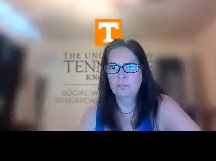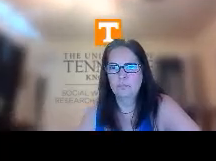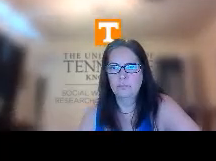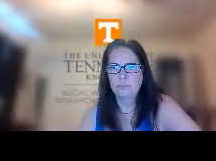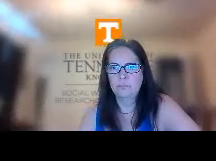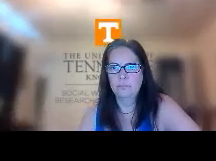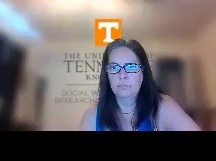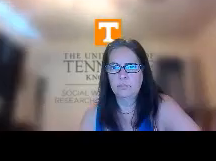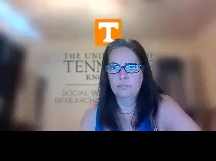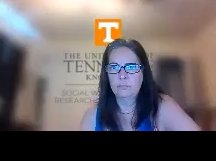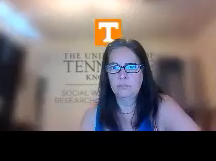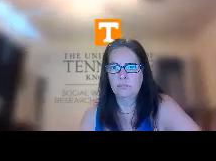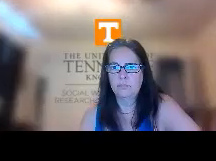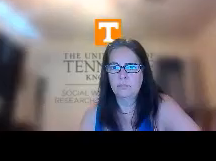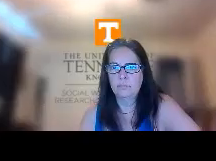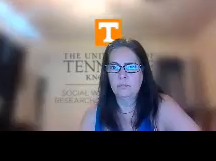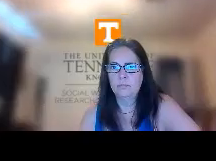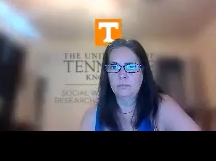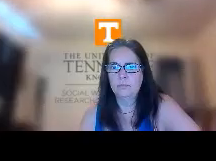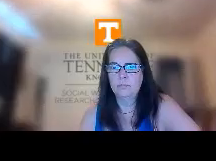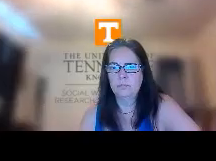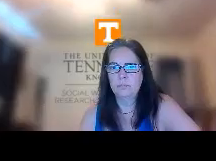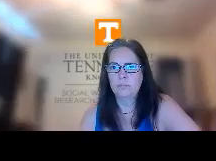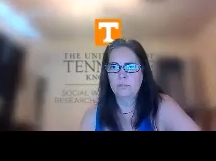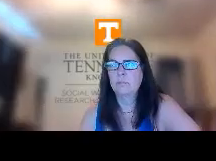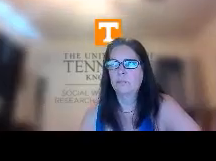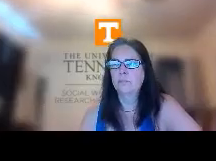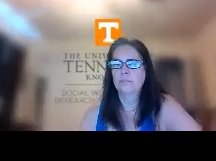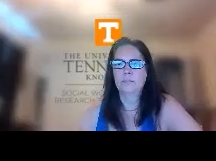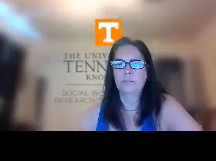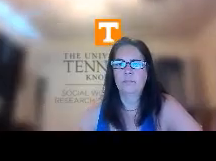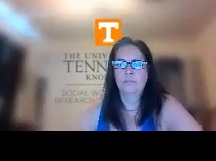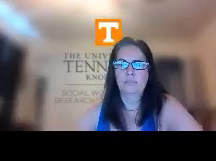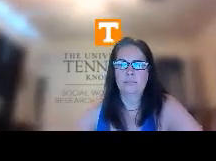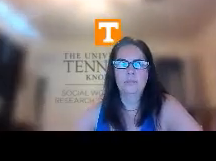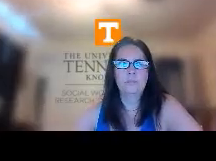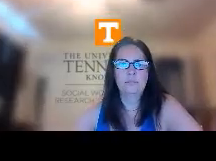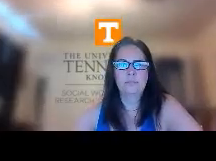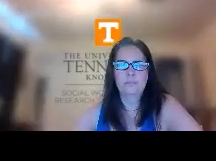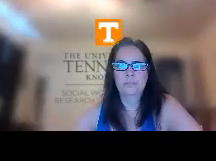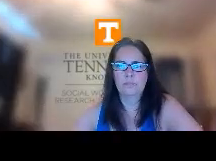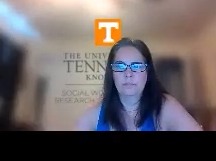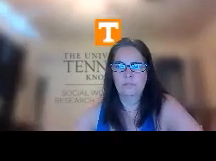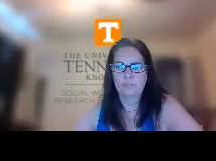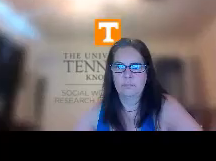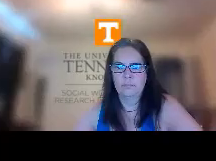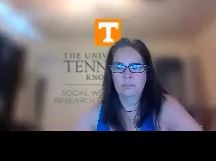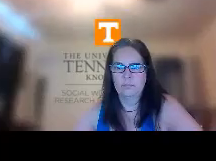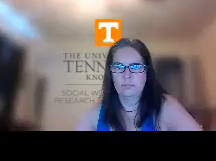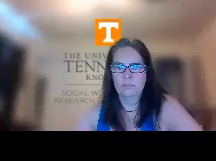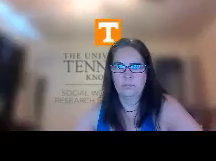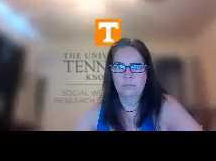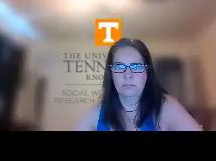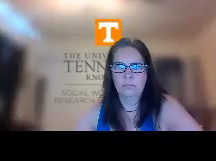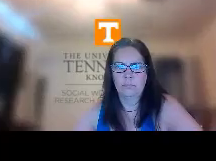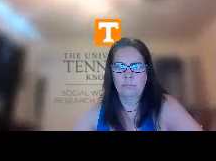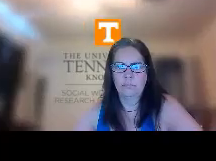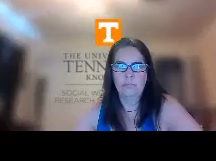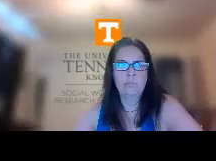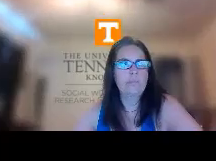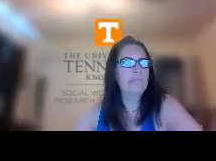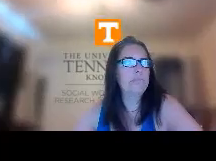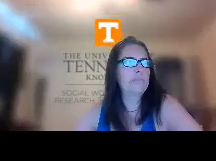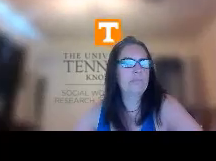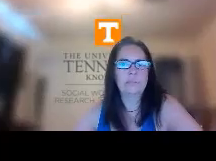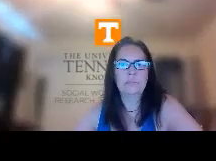Your next section is your zip code here, and I apologize, this was set up before the Johnson City training, so